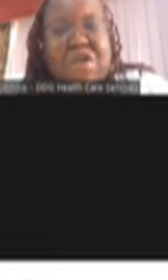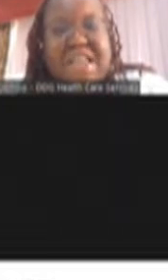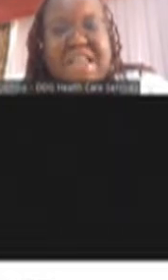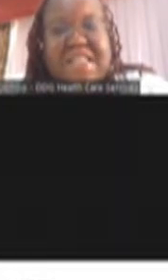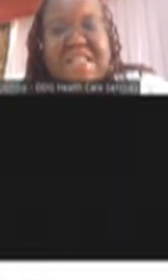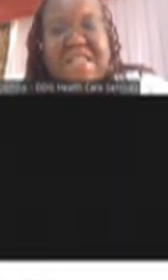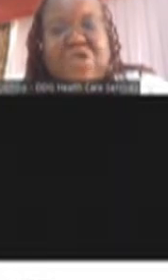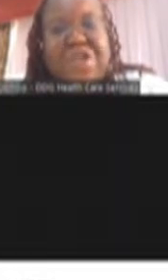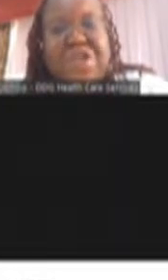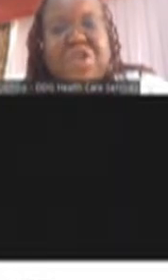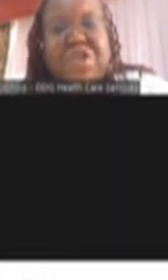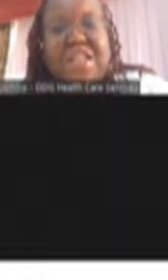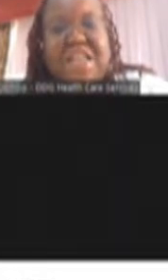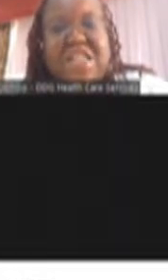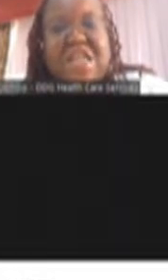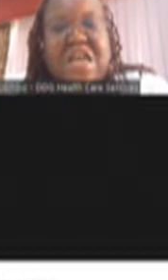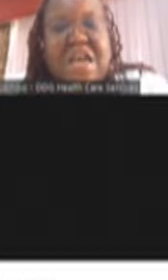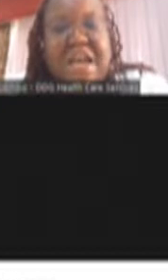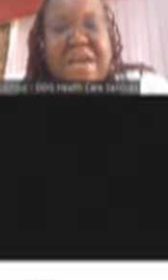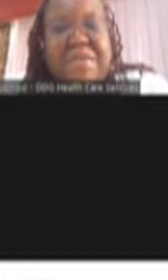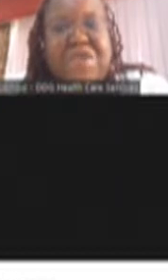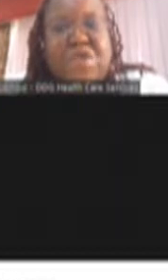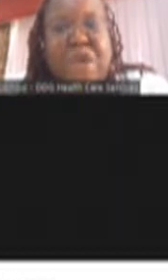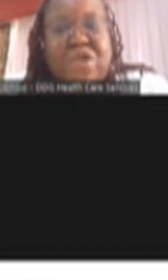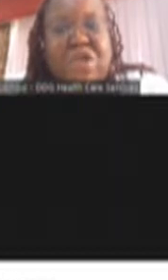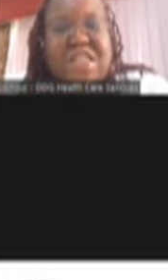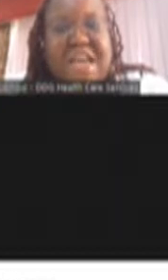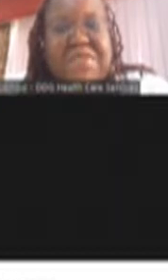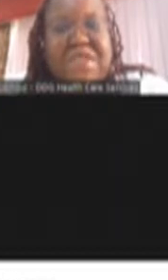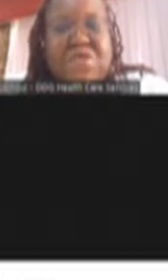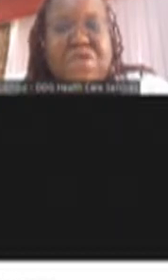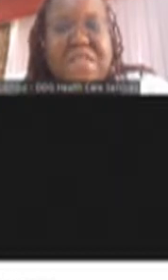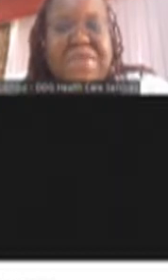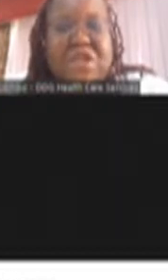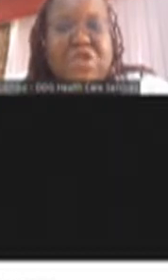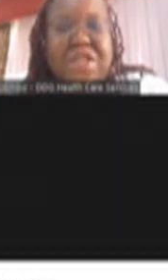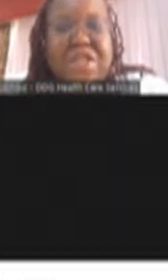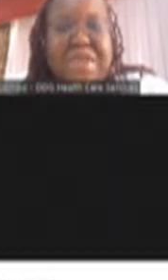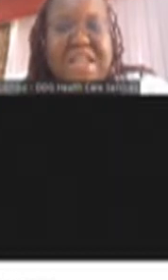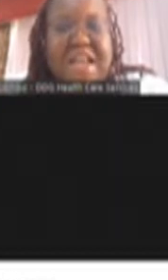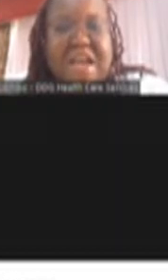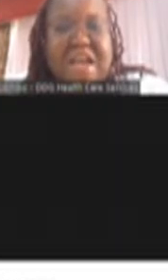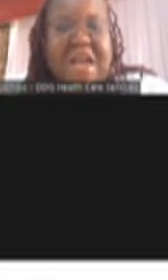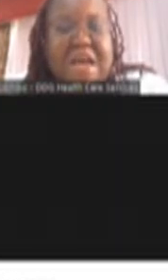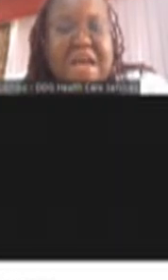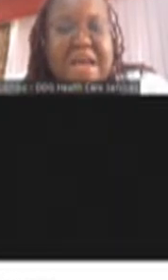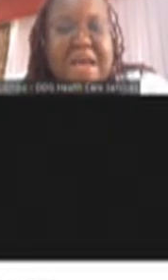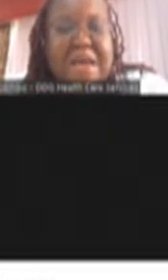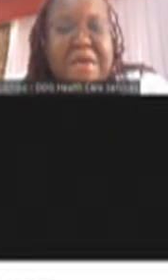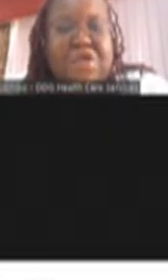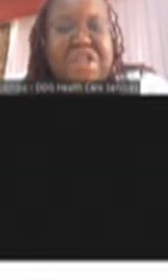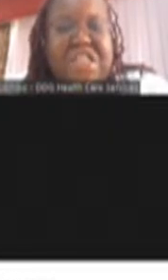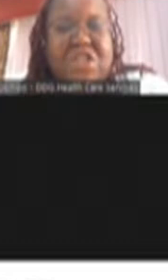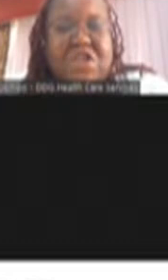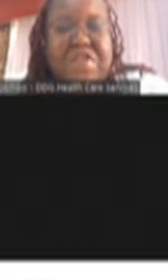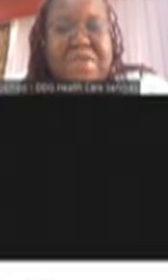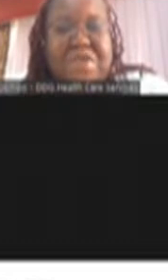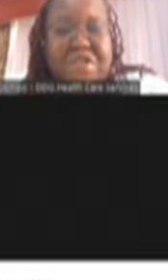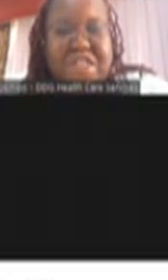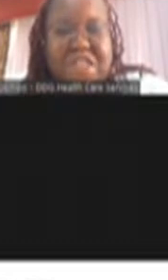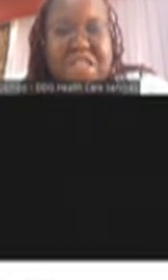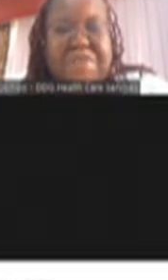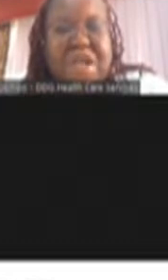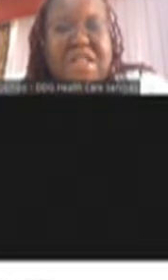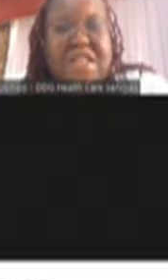our context to ensure that at all times we're speaking to the material conditions of